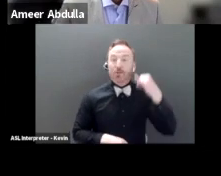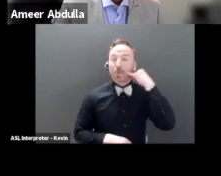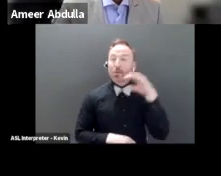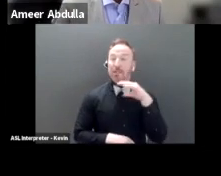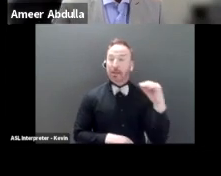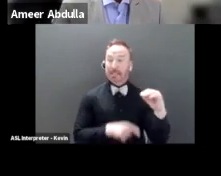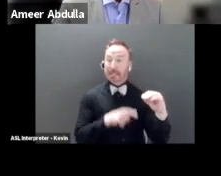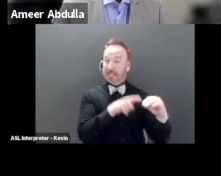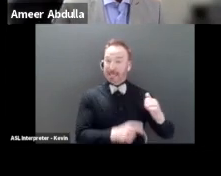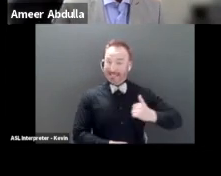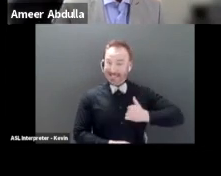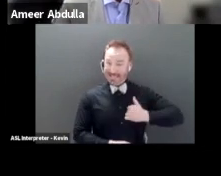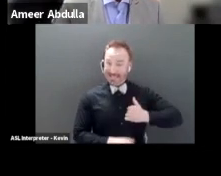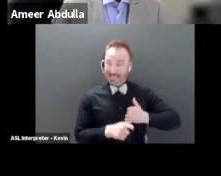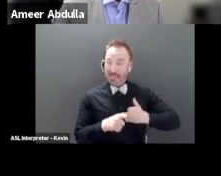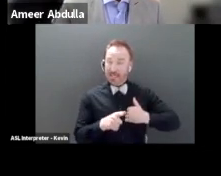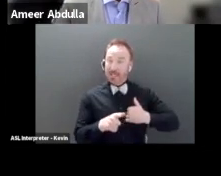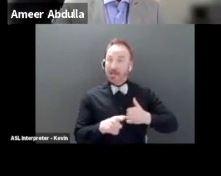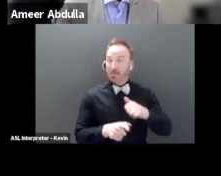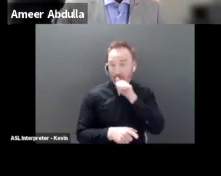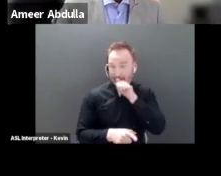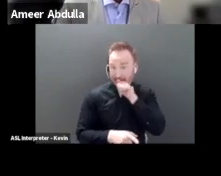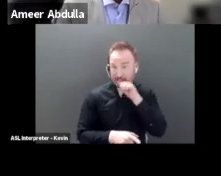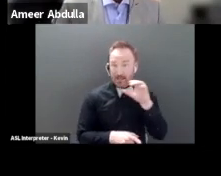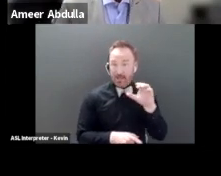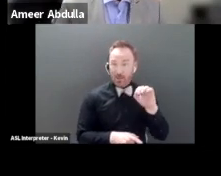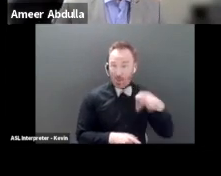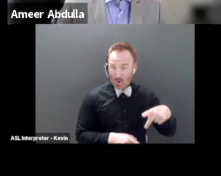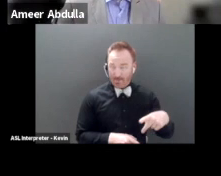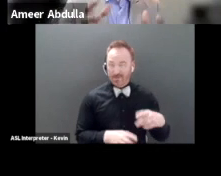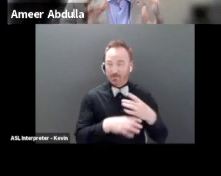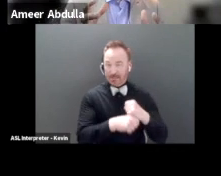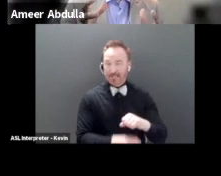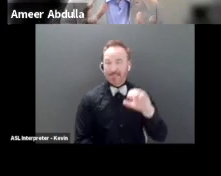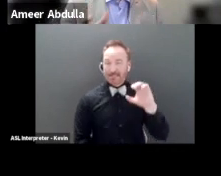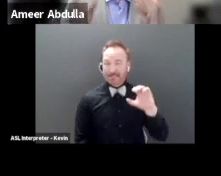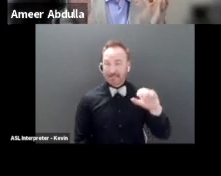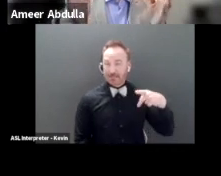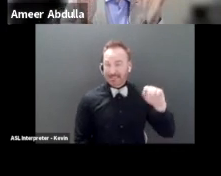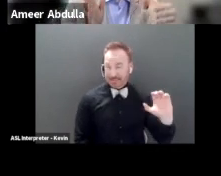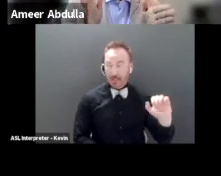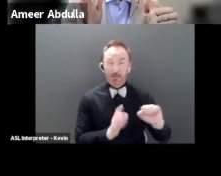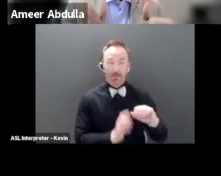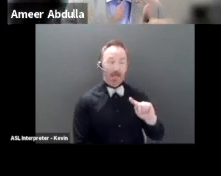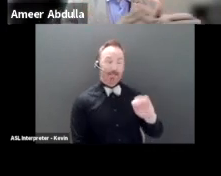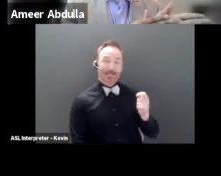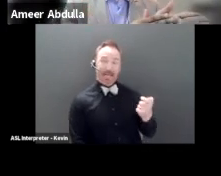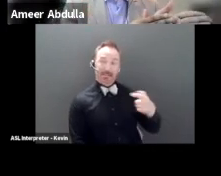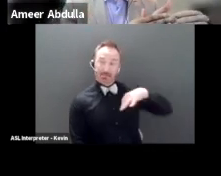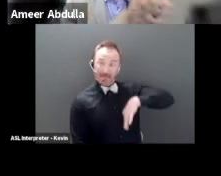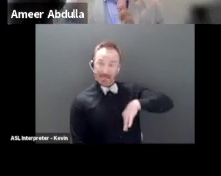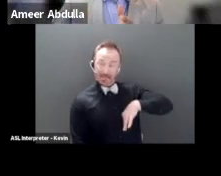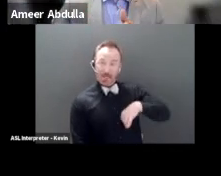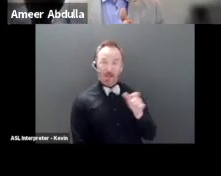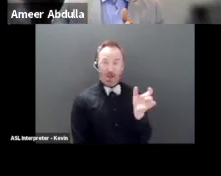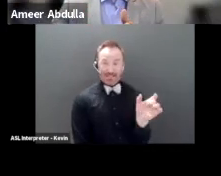Canadian controlled private company corporation or a CCPC, that taxable benefit, which has been locked in,